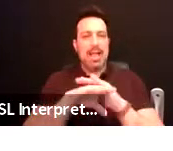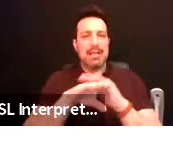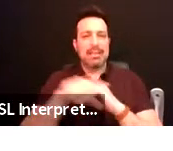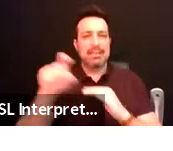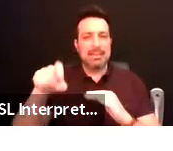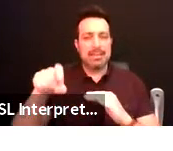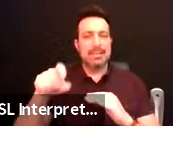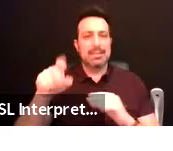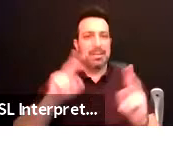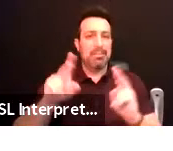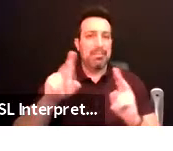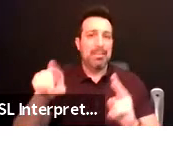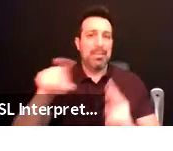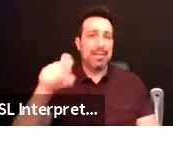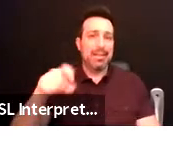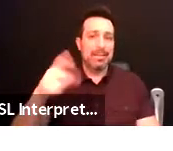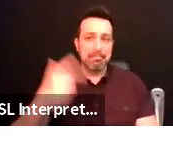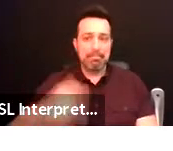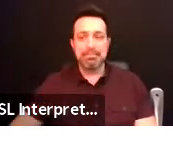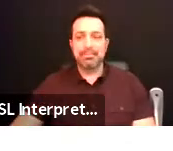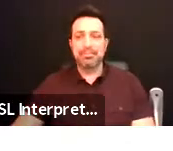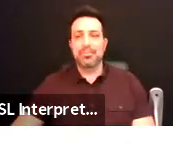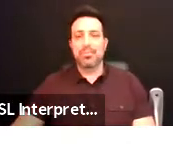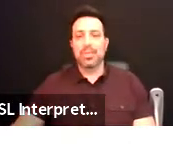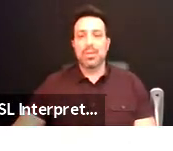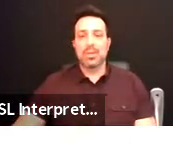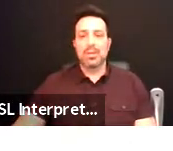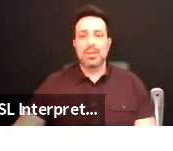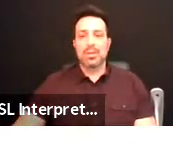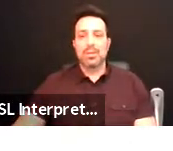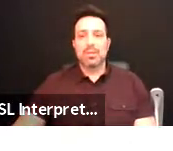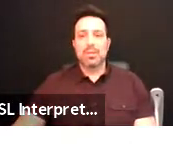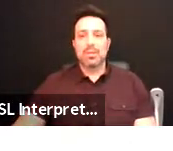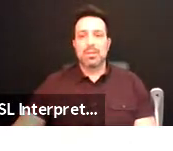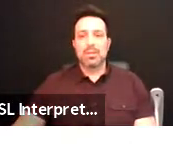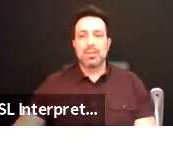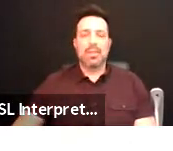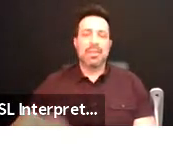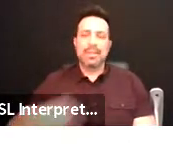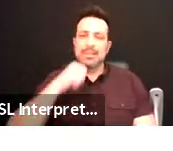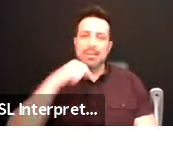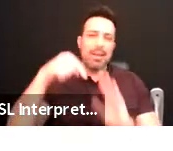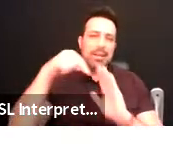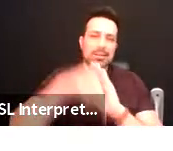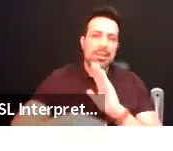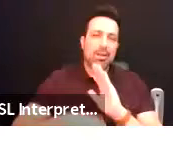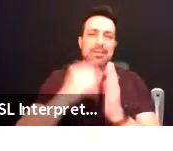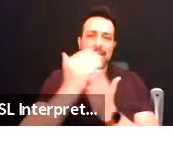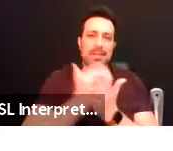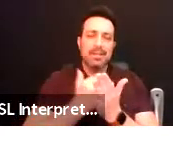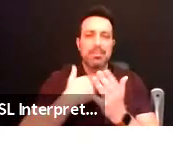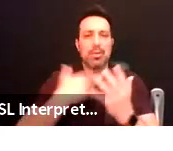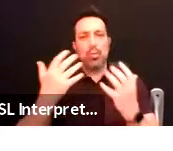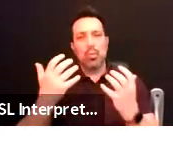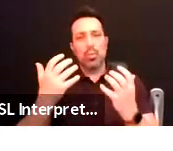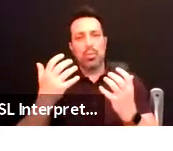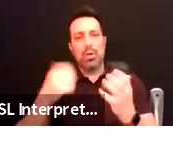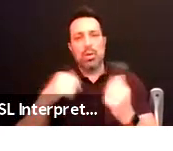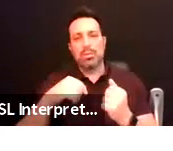that people might have. And that was not an exhaustive list, but certainly we really wanted